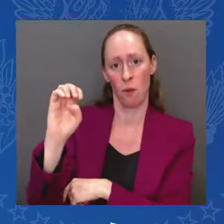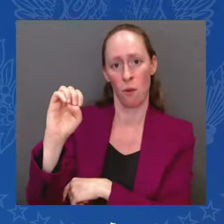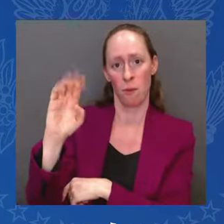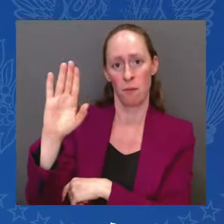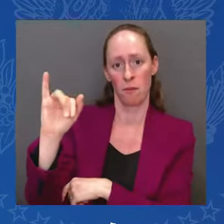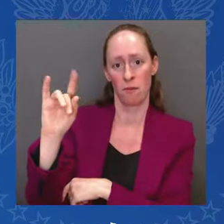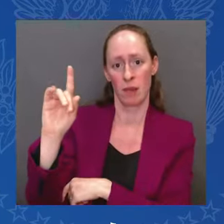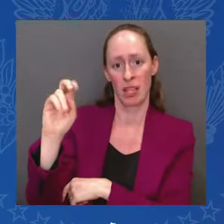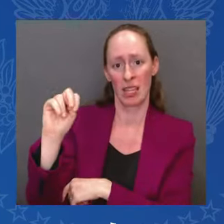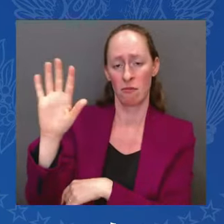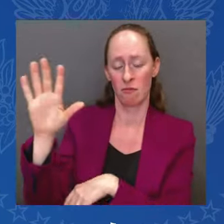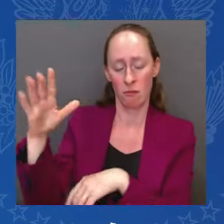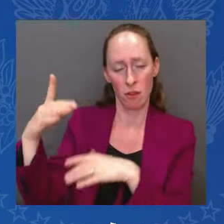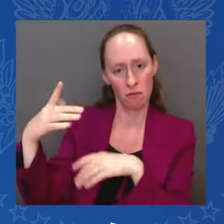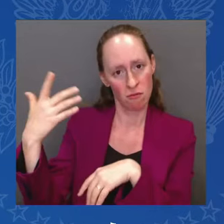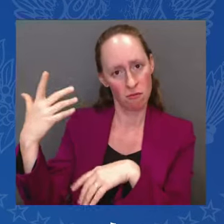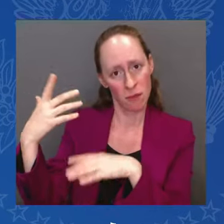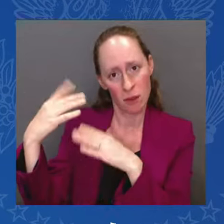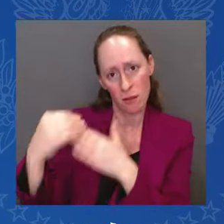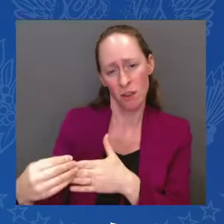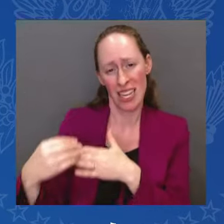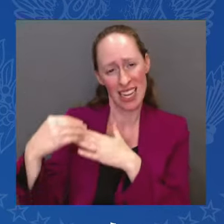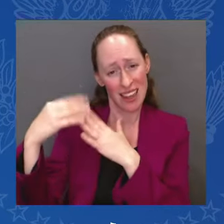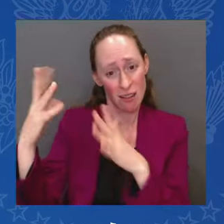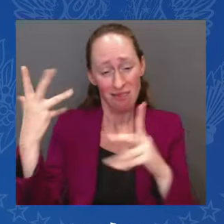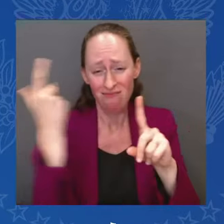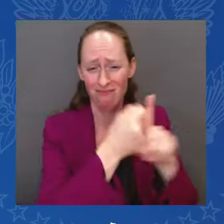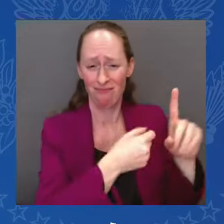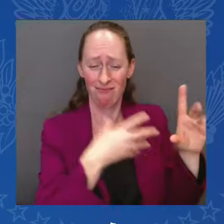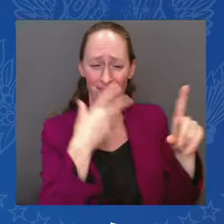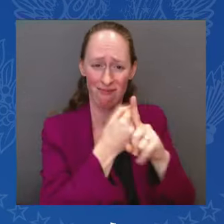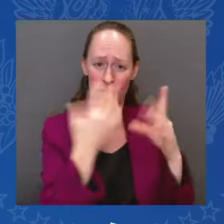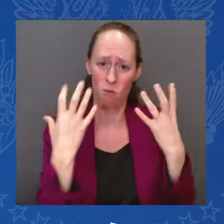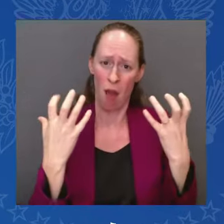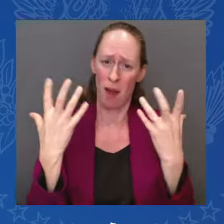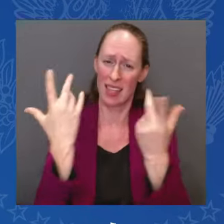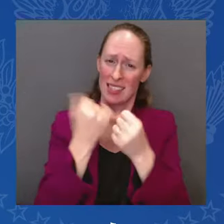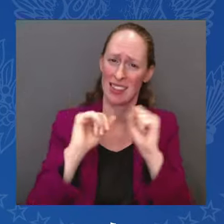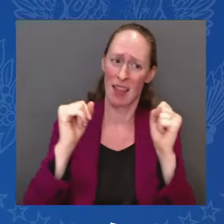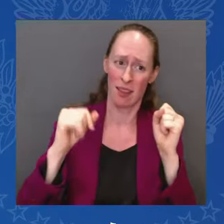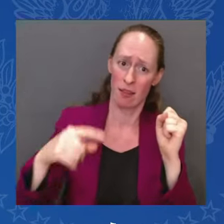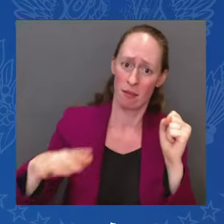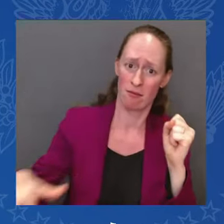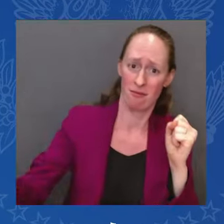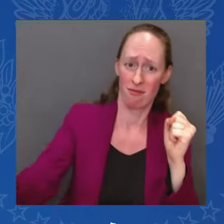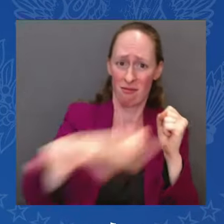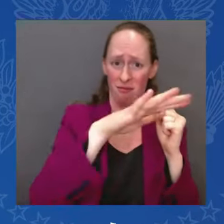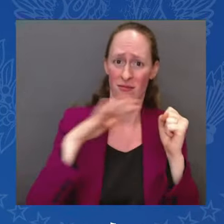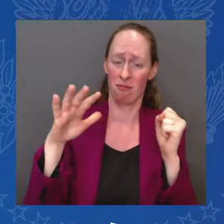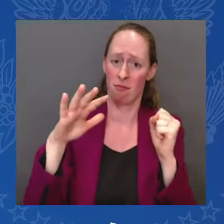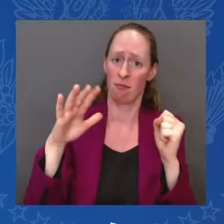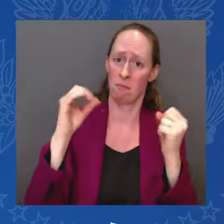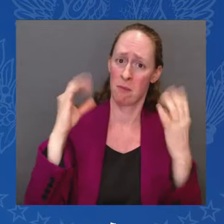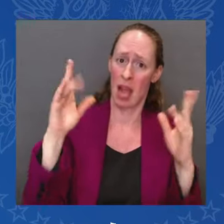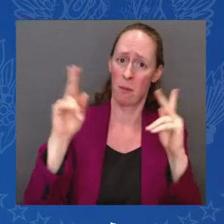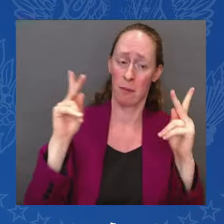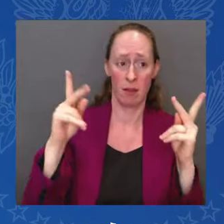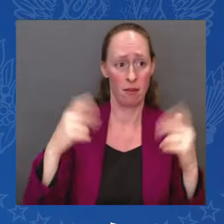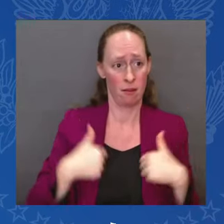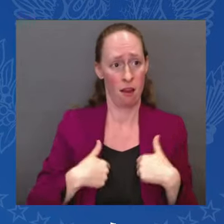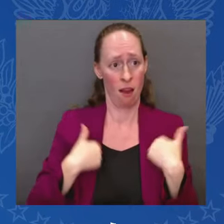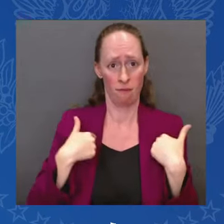fight to save lives from gun violence. I also want to thank my husband,